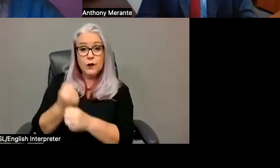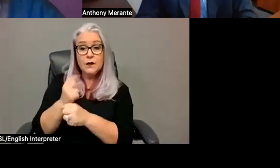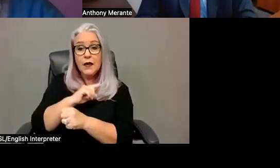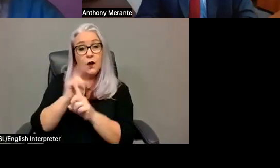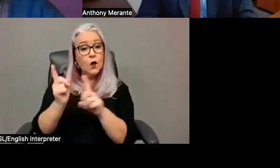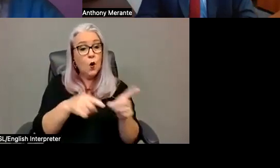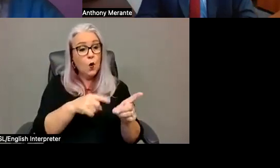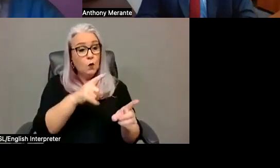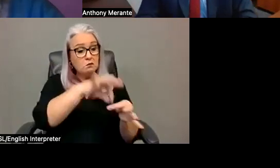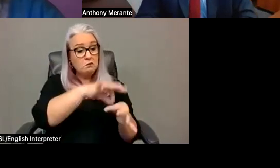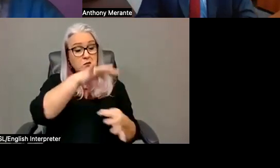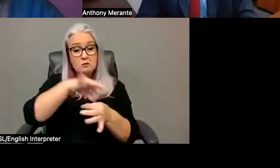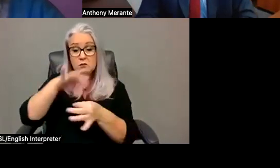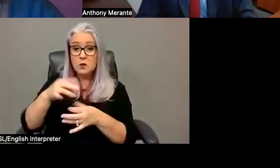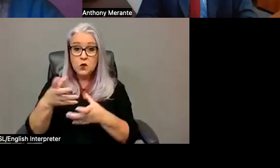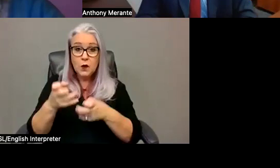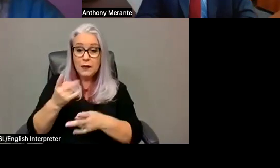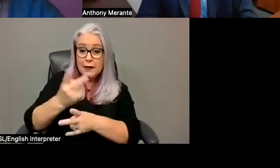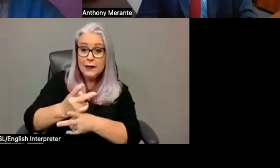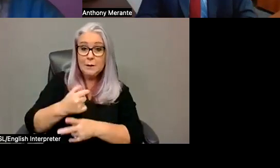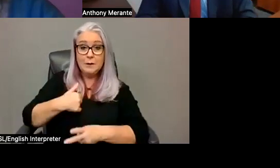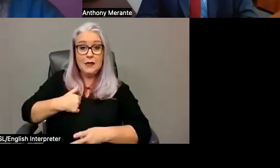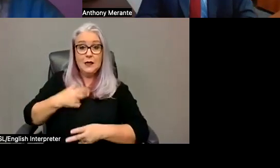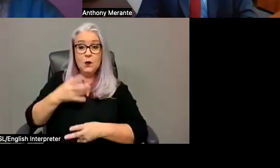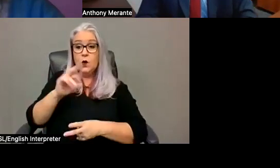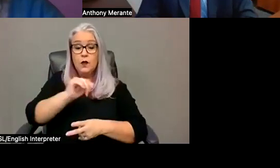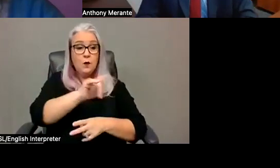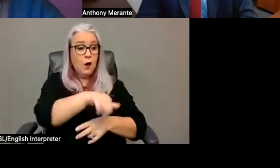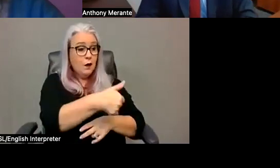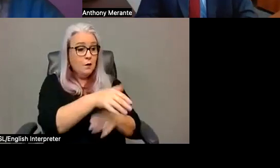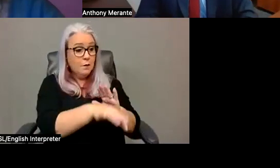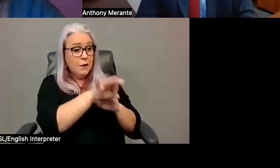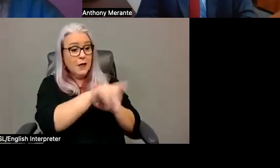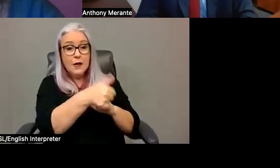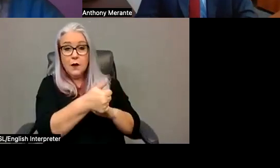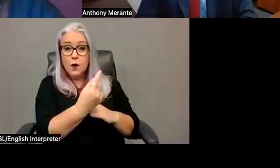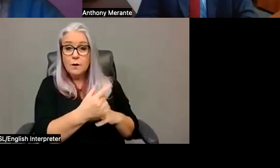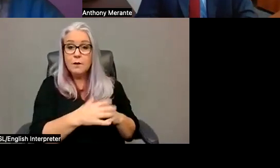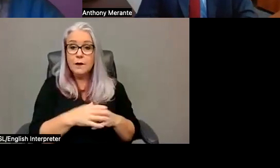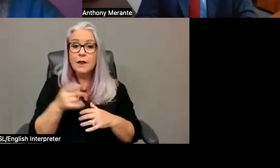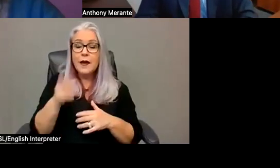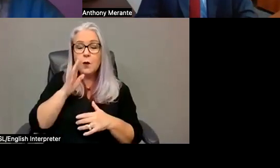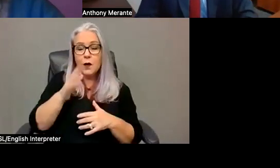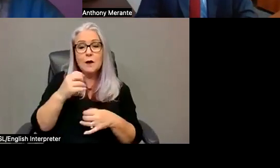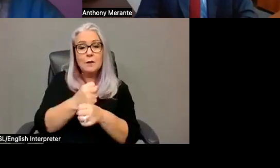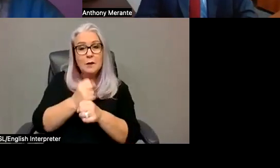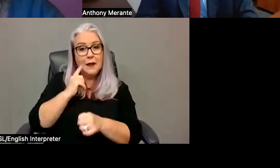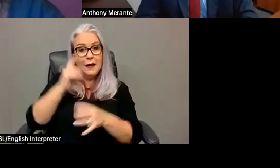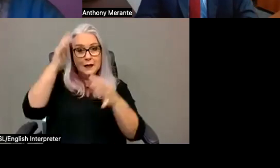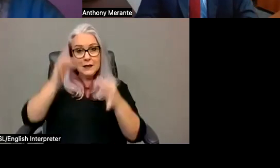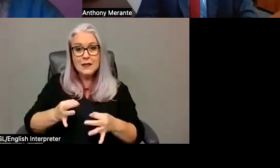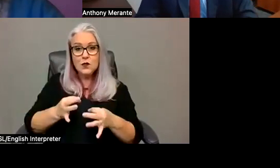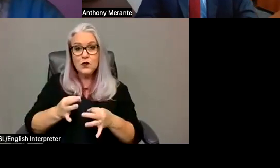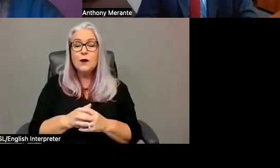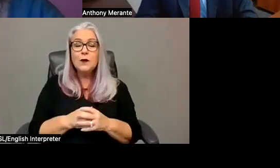and they decide, do they want to keep me as their mayor, or do they want to choose to go a different direction? And they'll make that decision when the time comes.